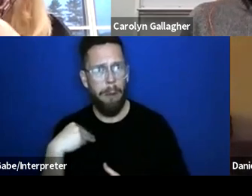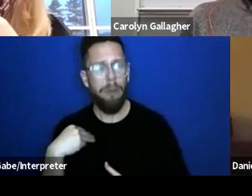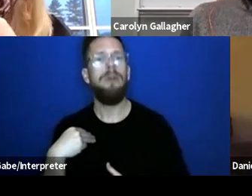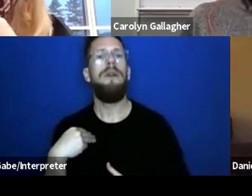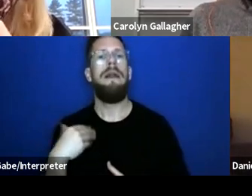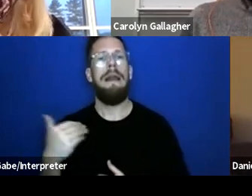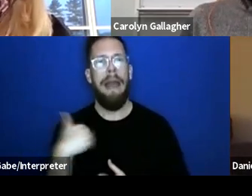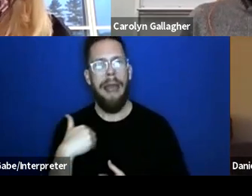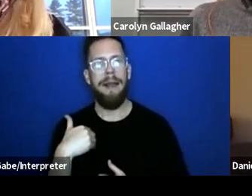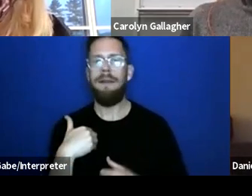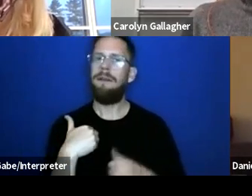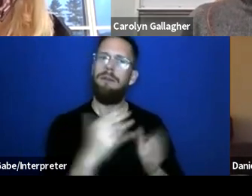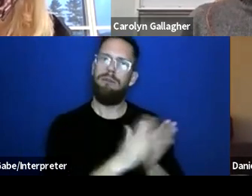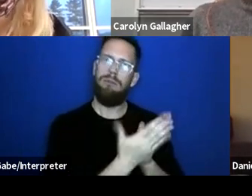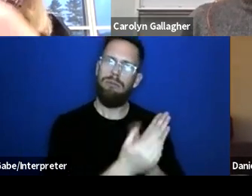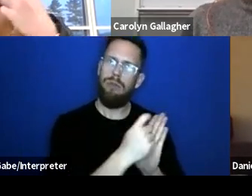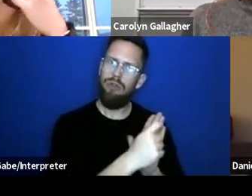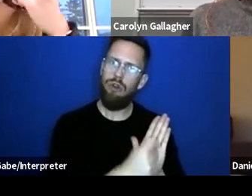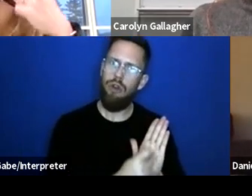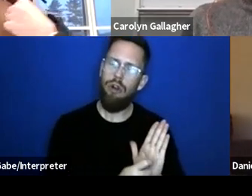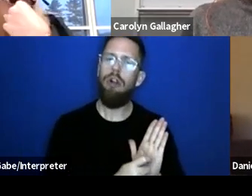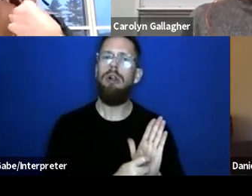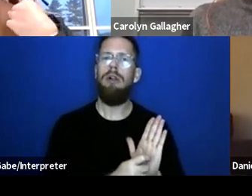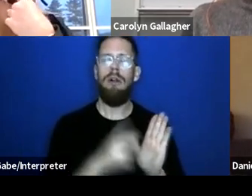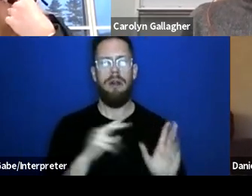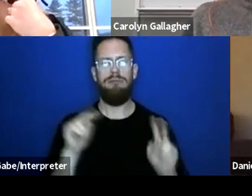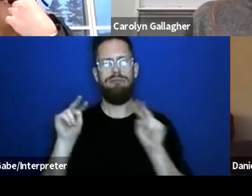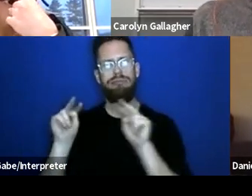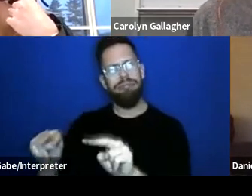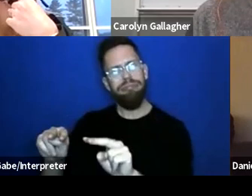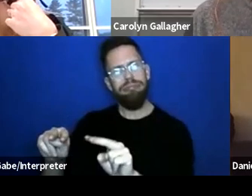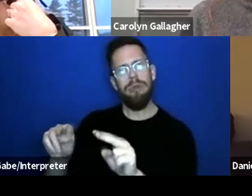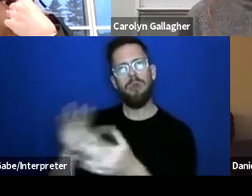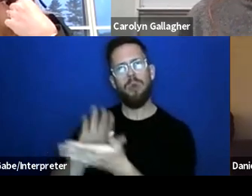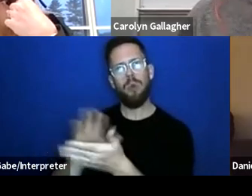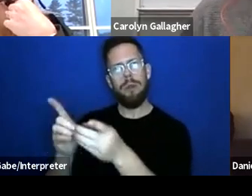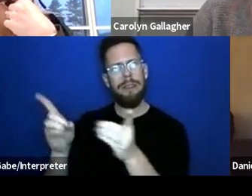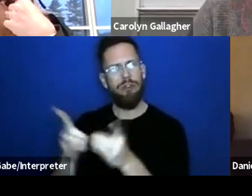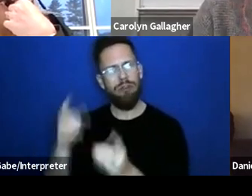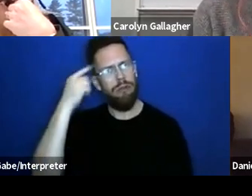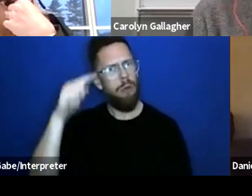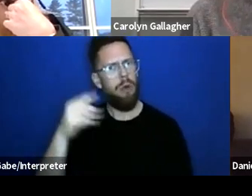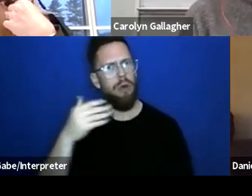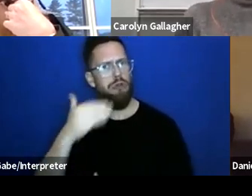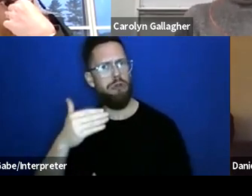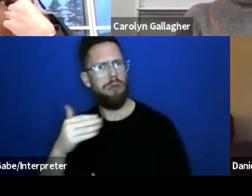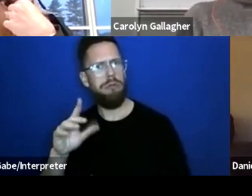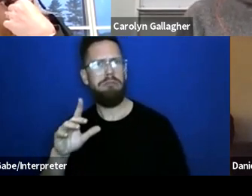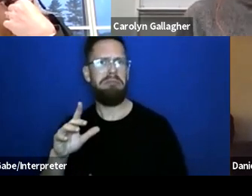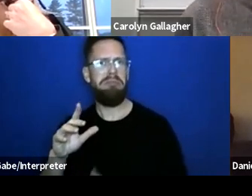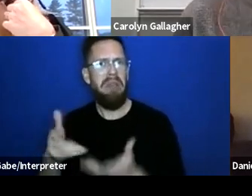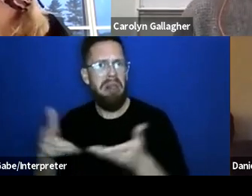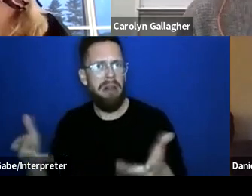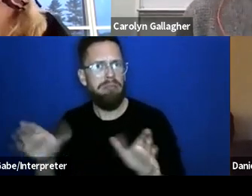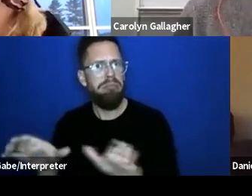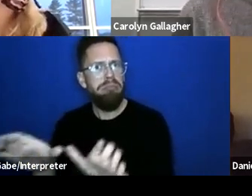has its own journal where it recognizes school districts for doing good things. Very simple application, but